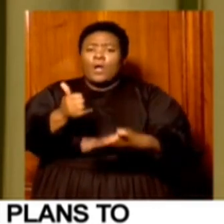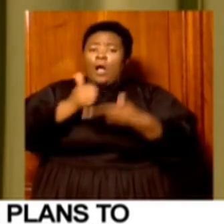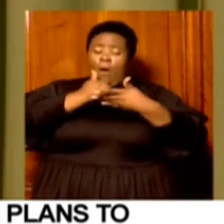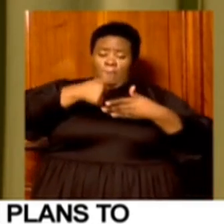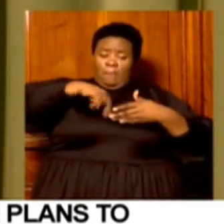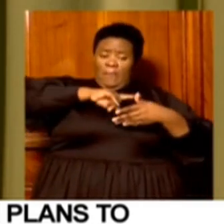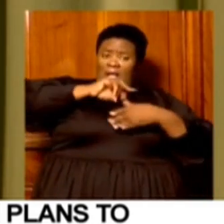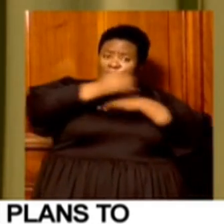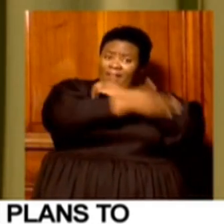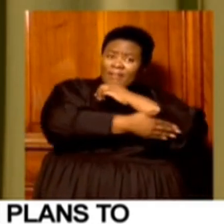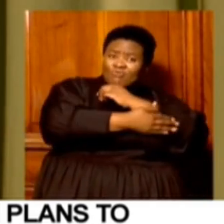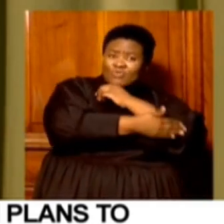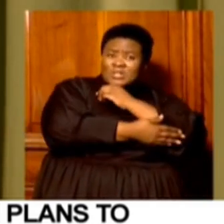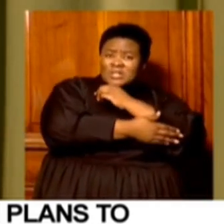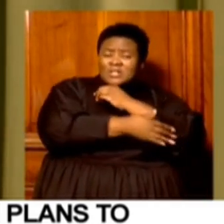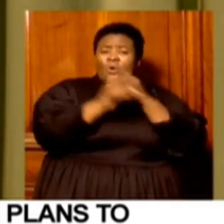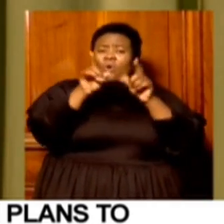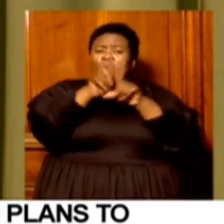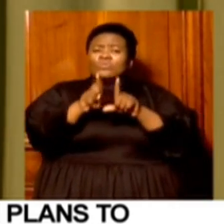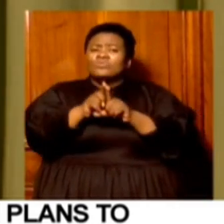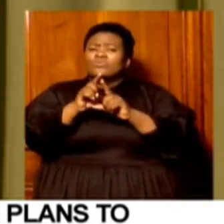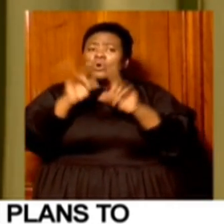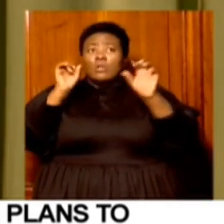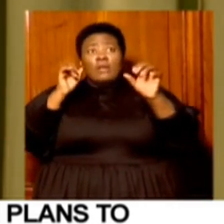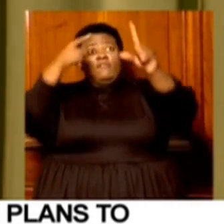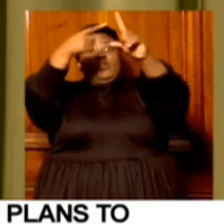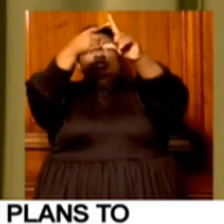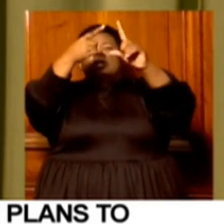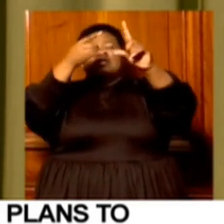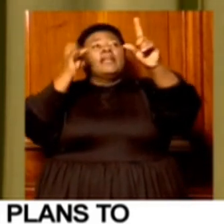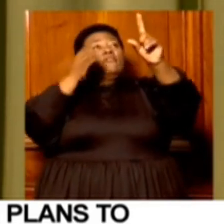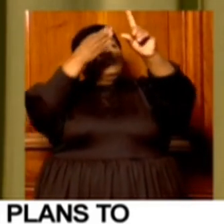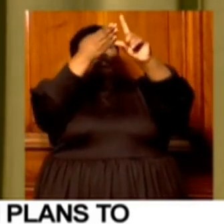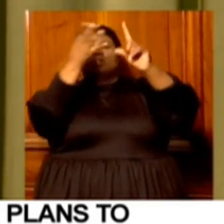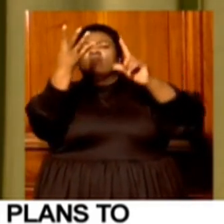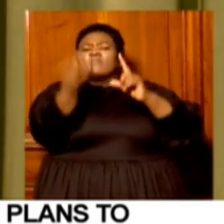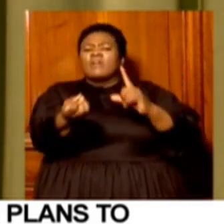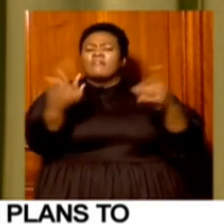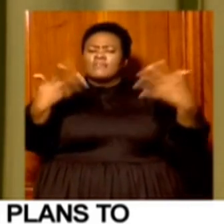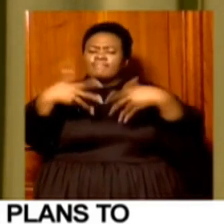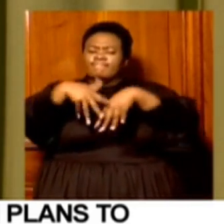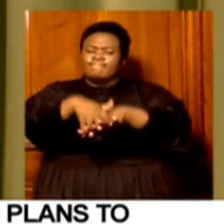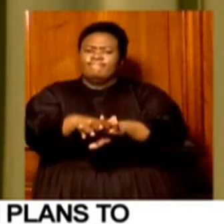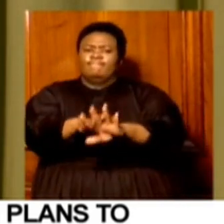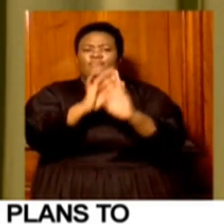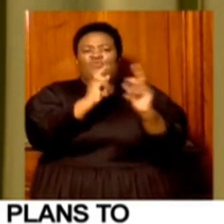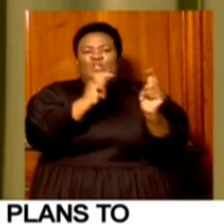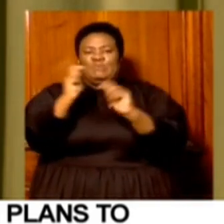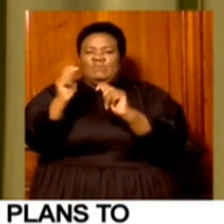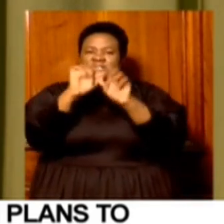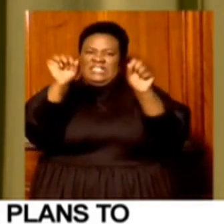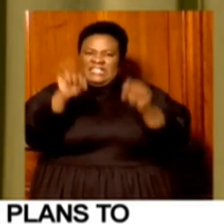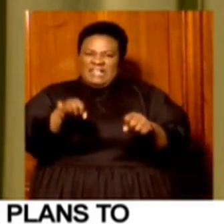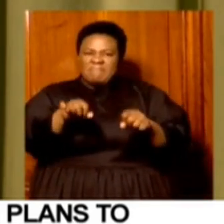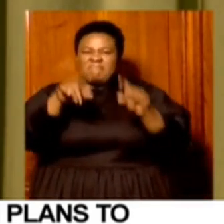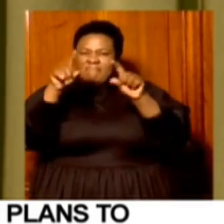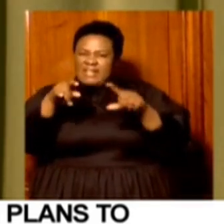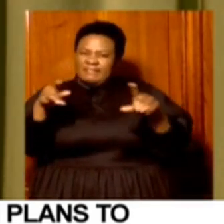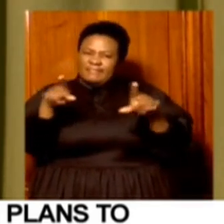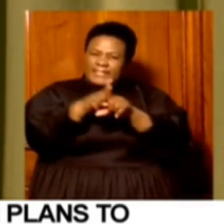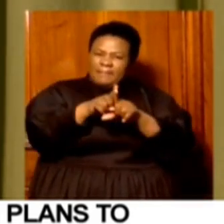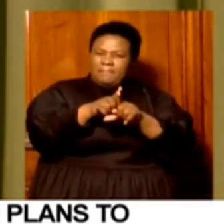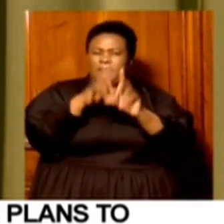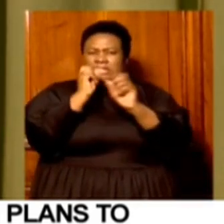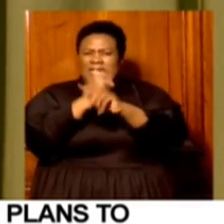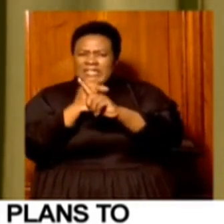integrated transport system that we're talking about. Because the integrated transport system must speak to the taxi, to the trains, and